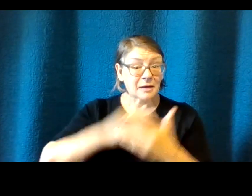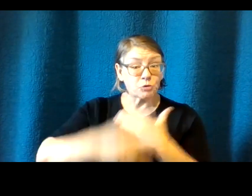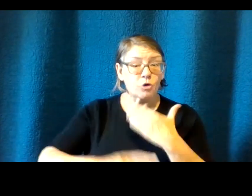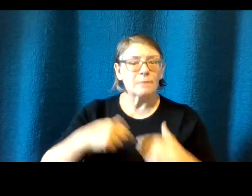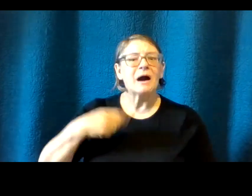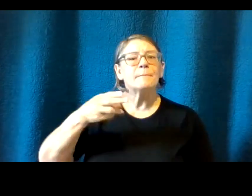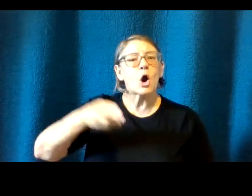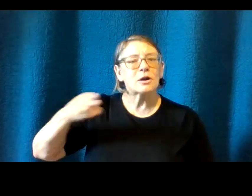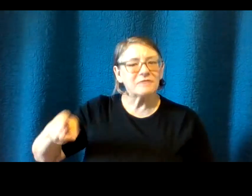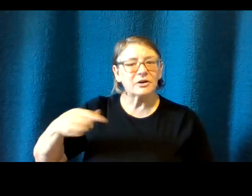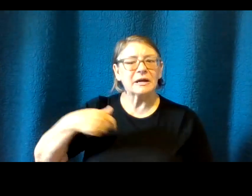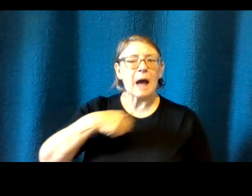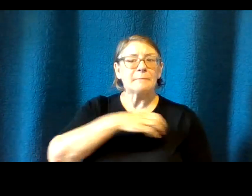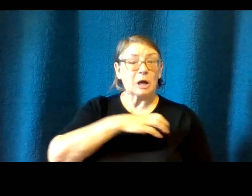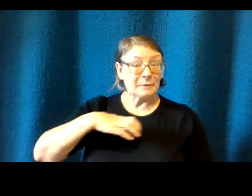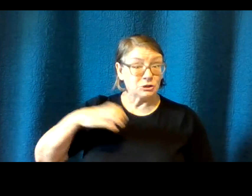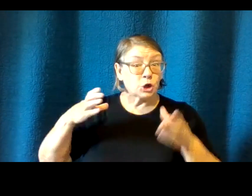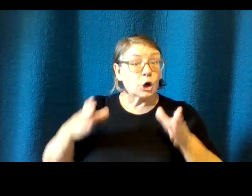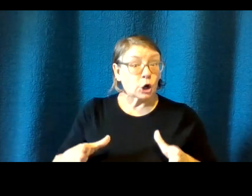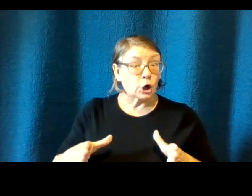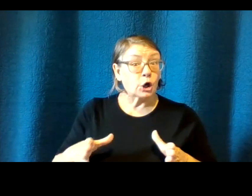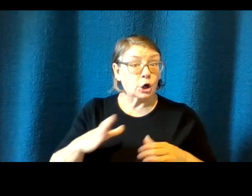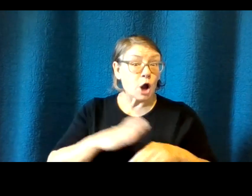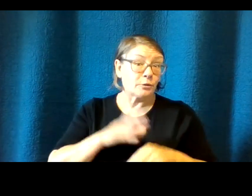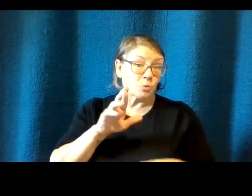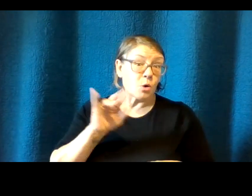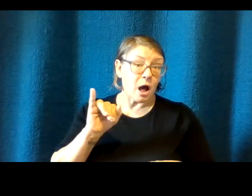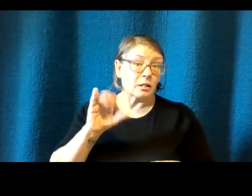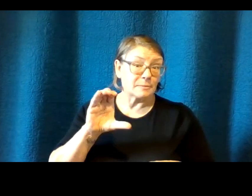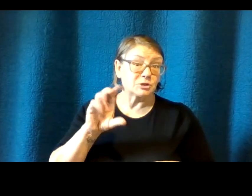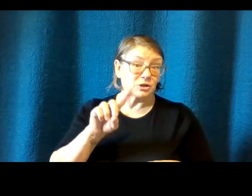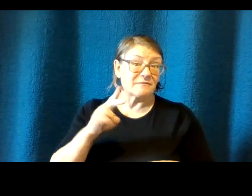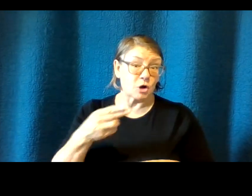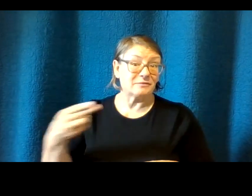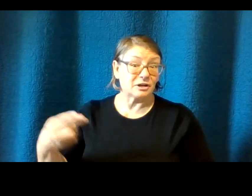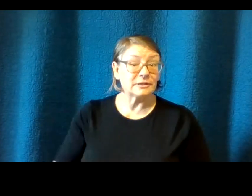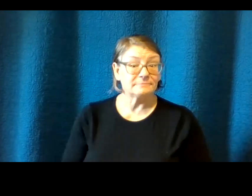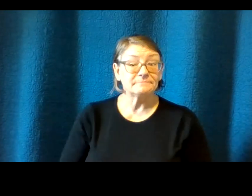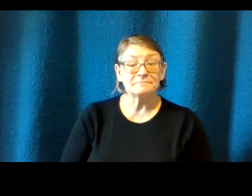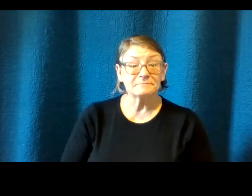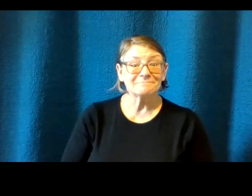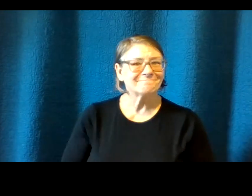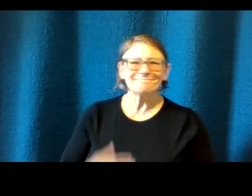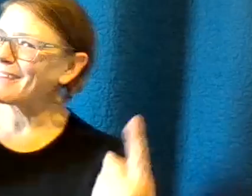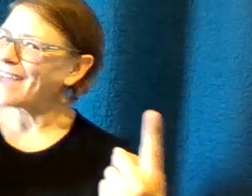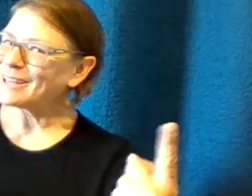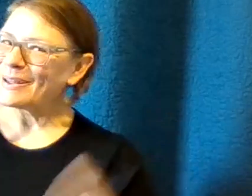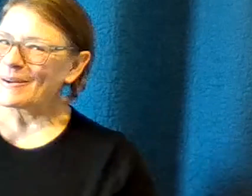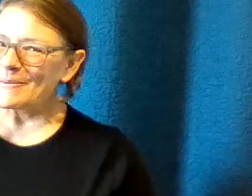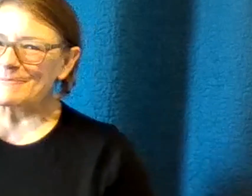a commissioner on the commission for the deaf and hard of hearing. Thank you.